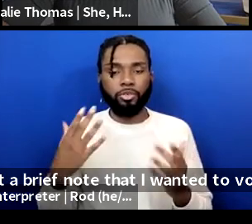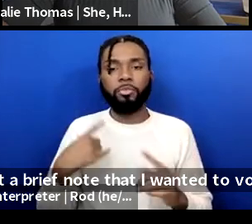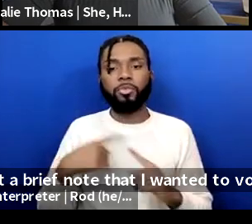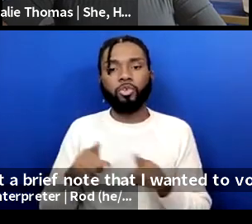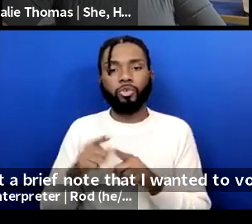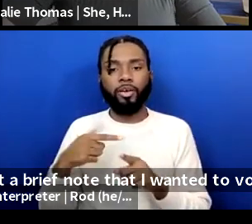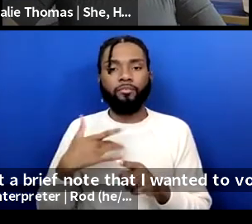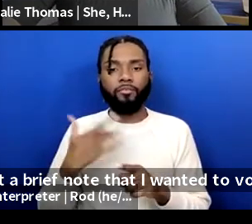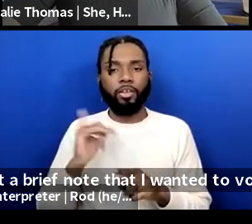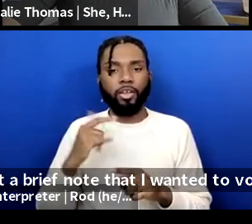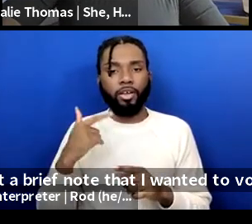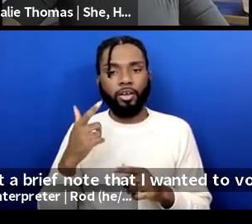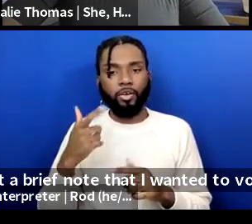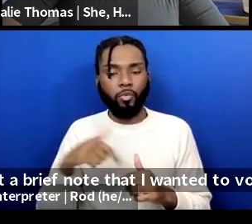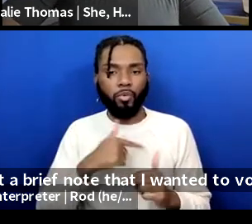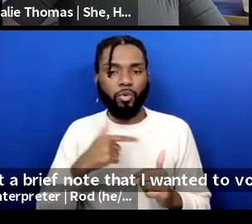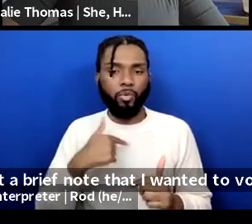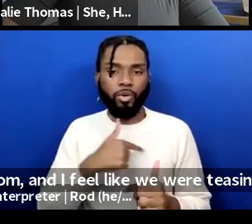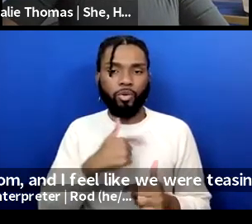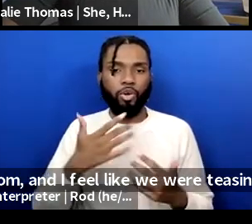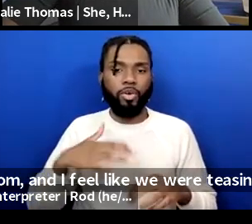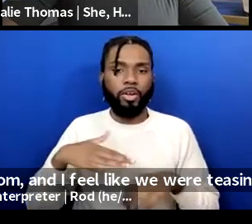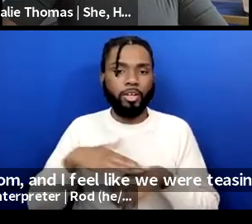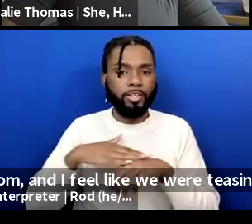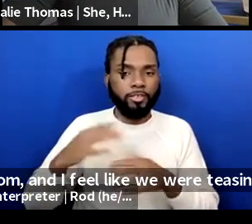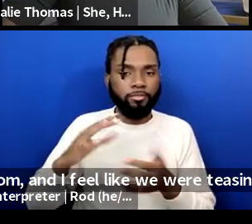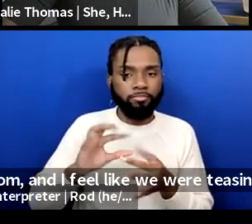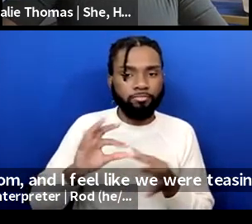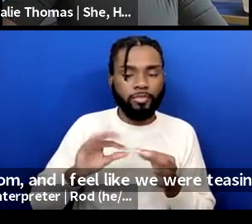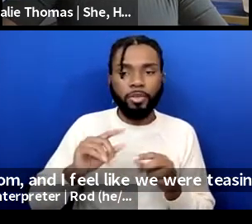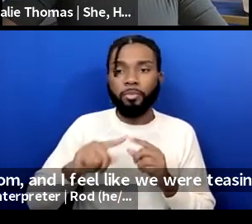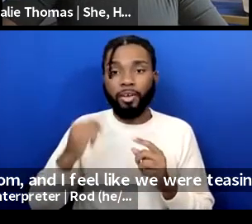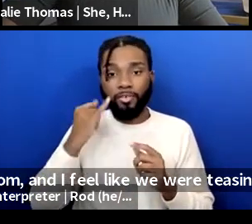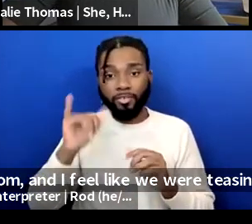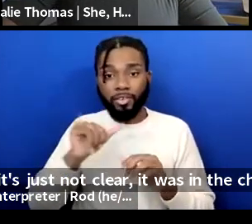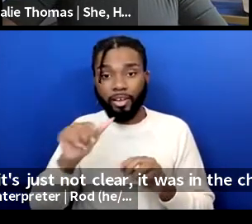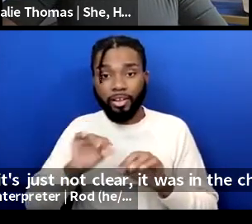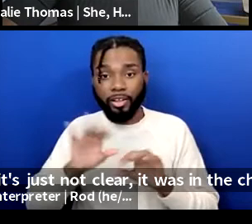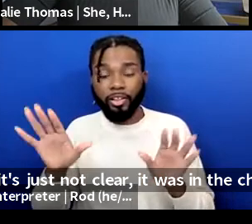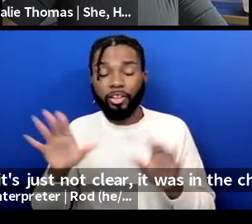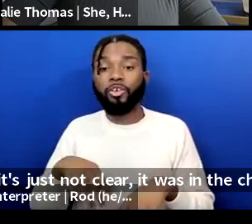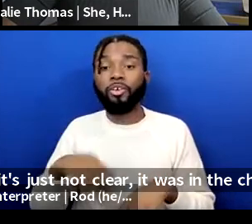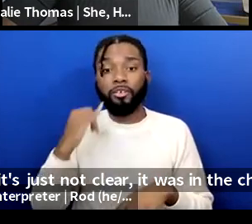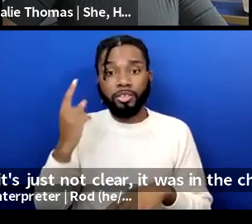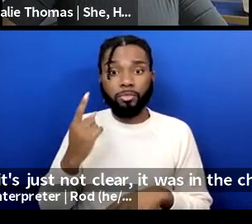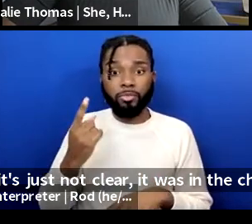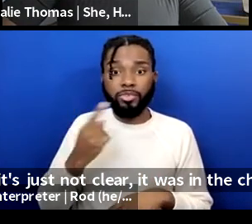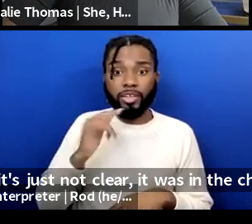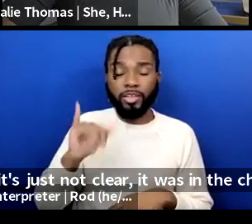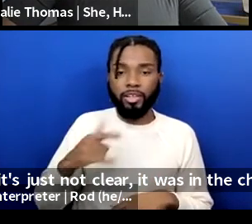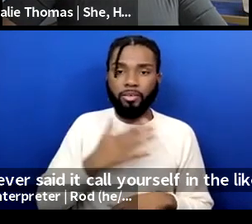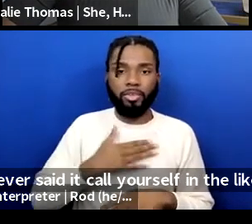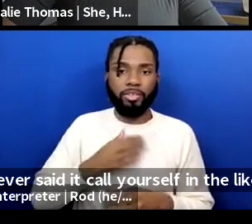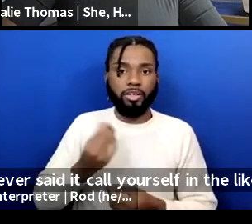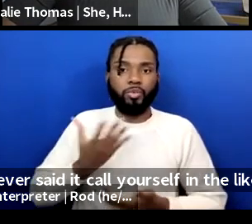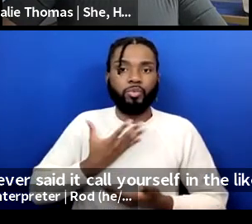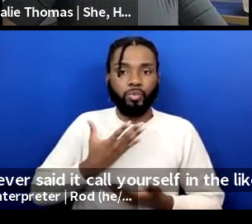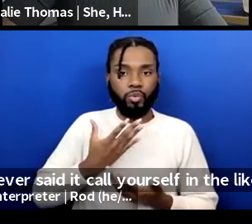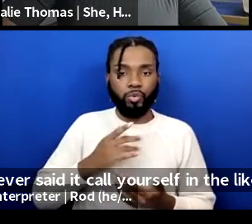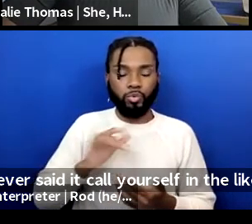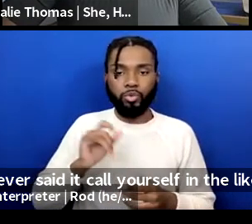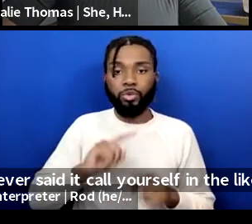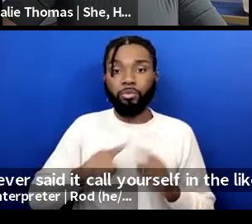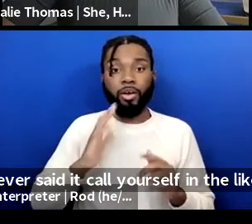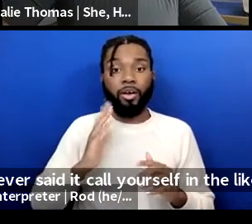teasing on this. And if it's just not clear, it was in the chat, and whoever said it, call yourself in. Our org